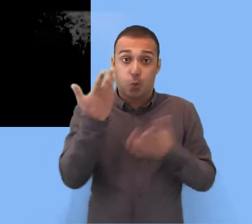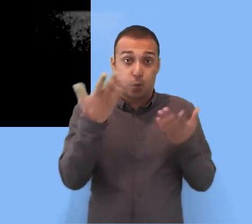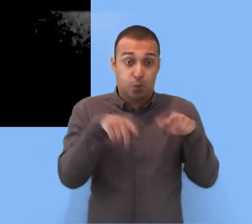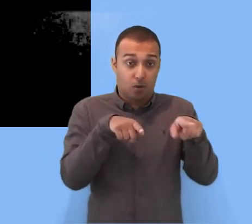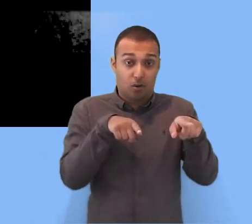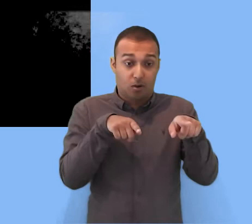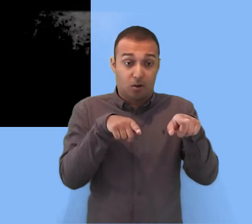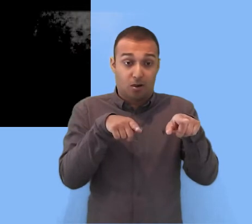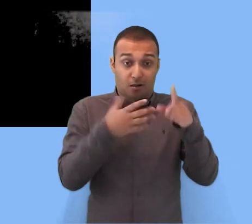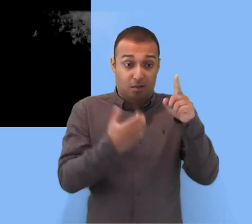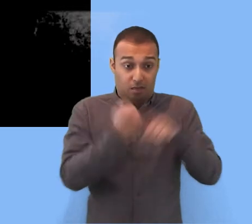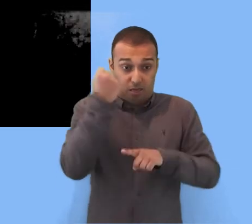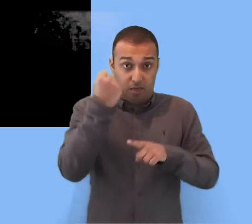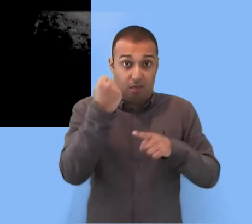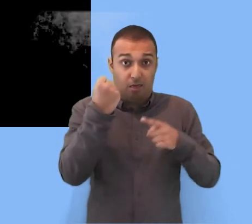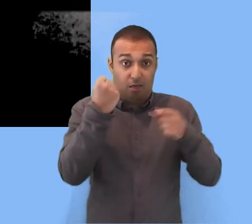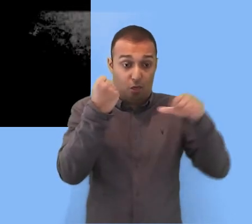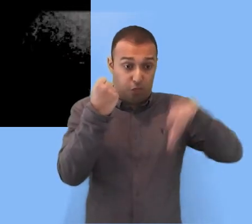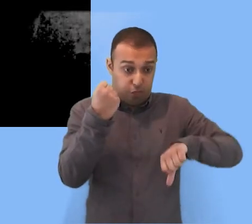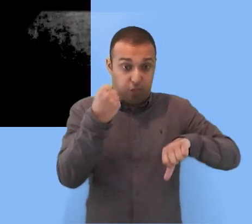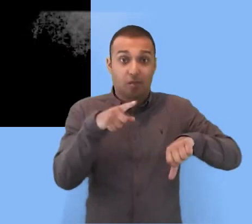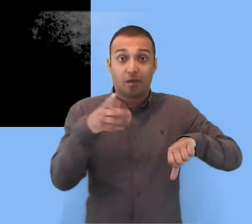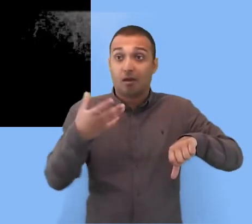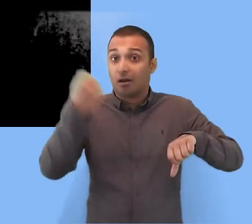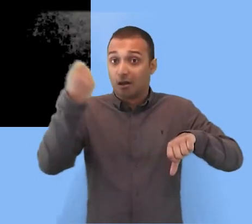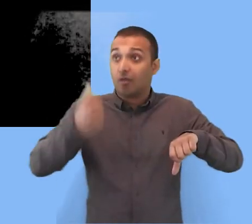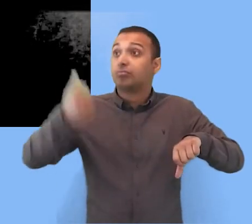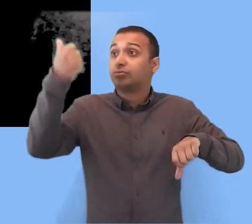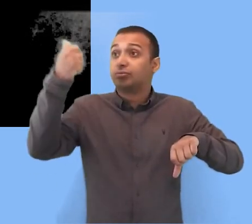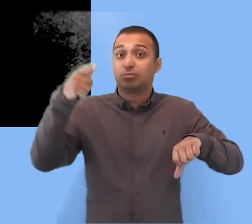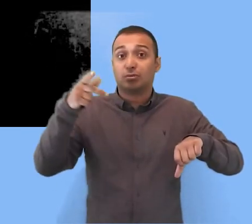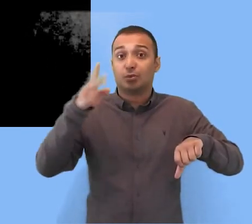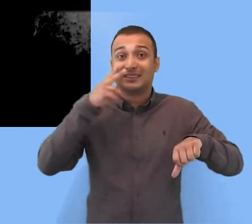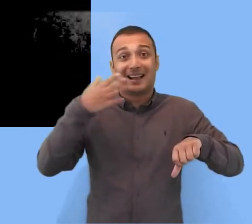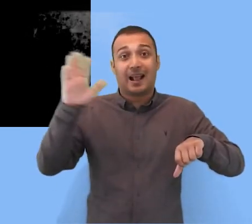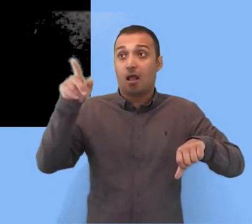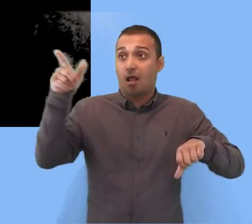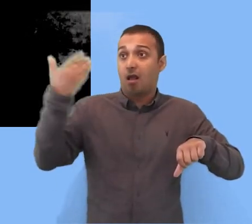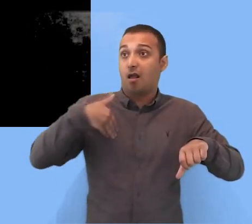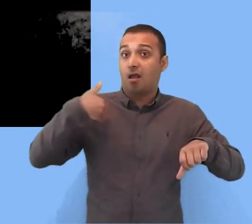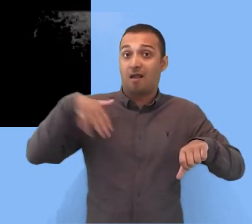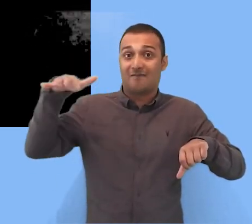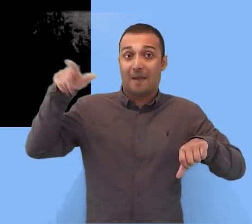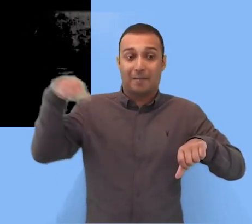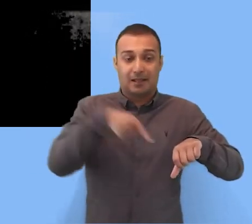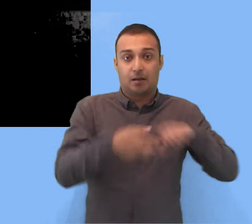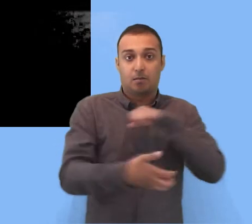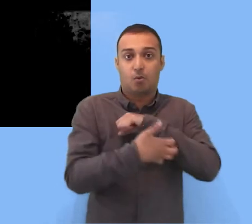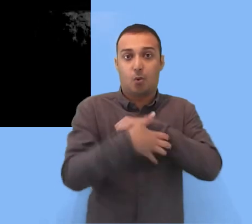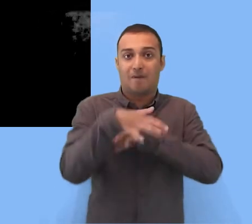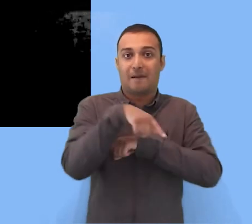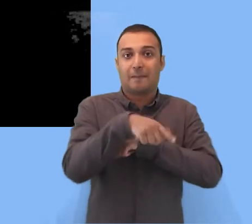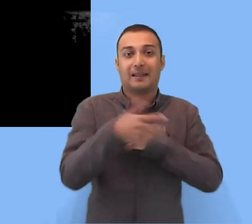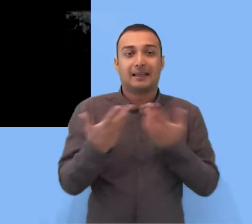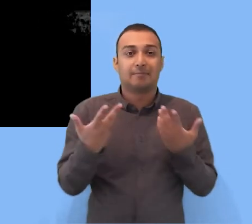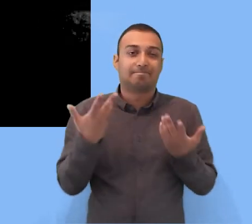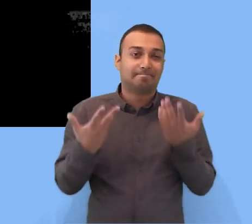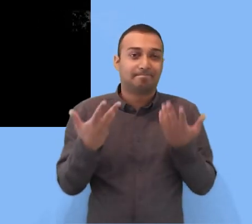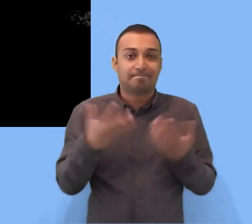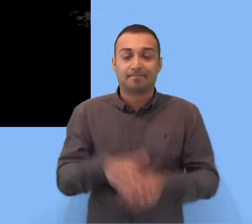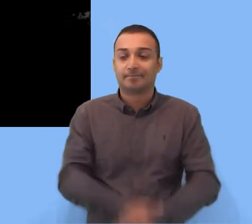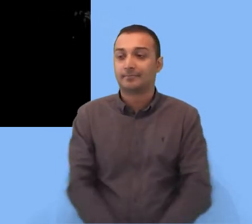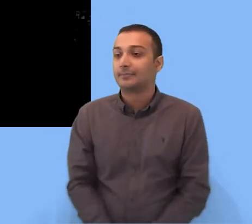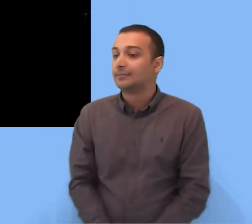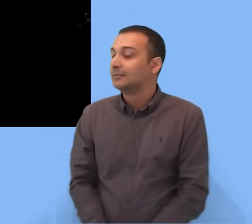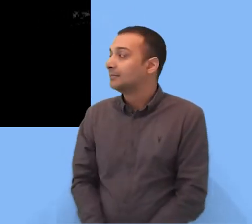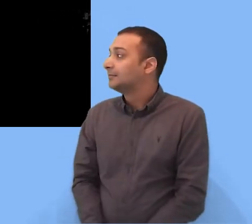Related to that, we've gone very big, and this question hopefully brings us back a little bit towards an individual setting. What can